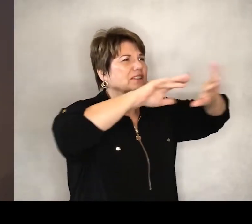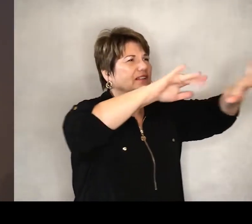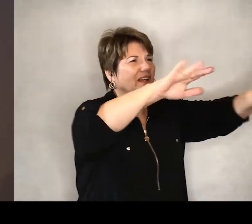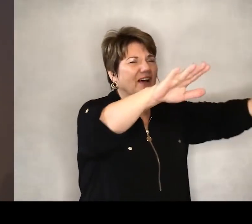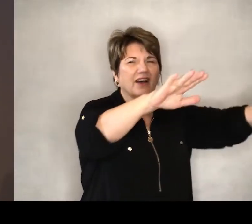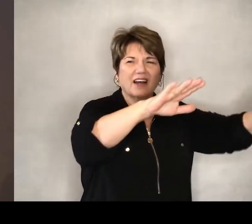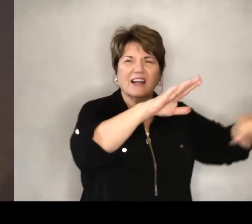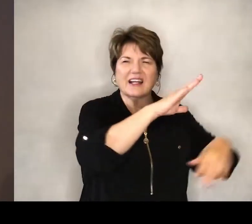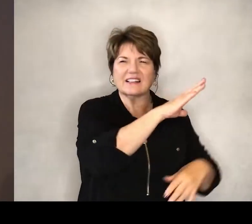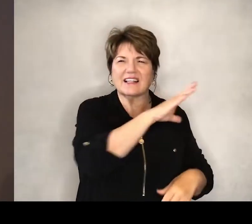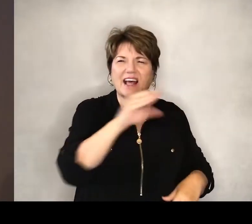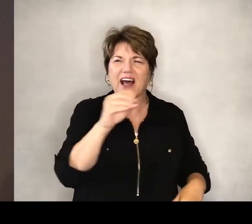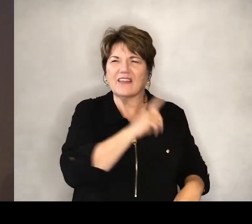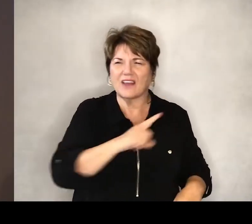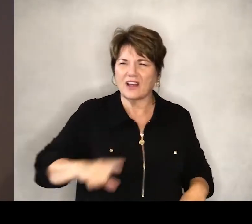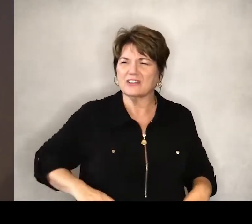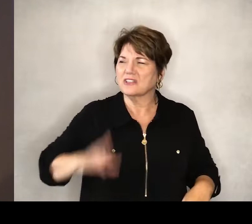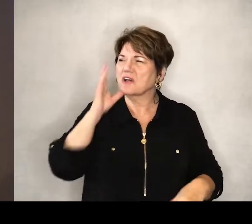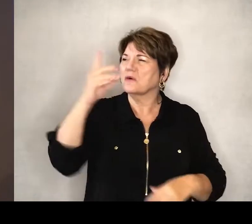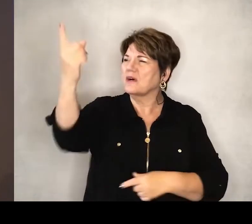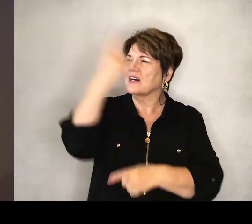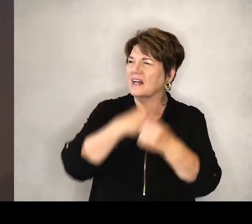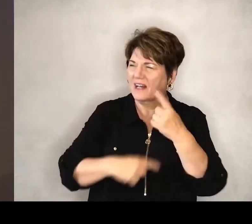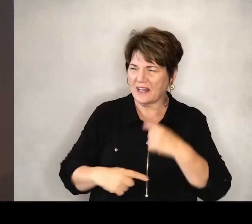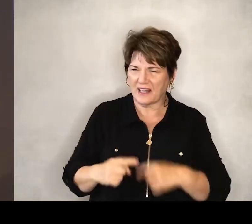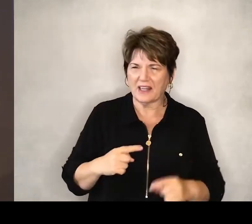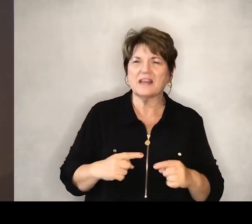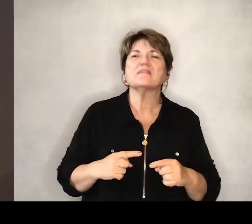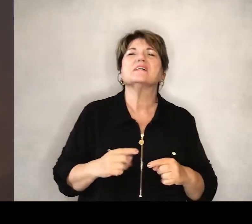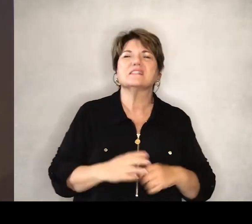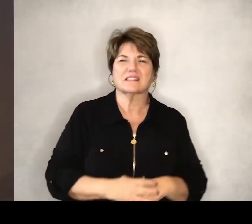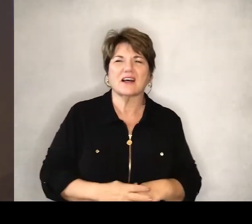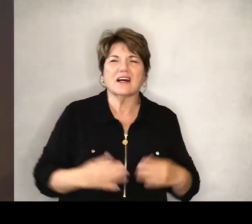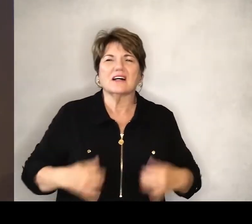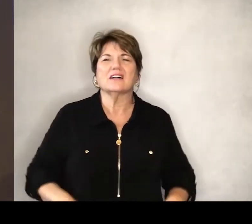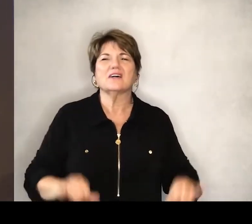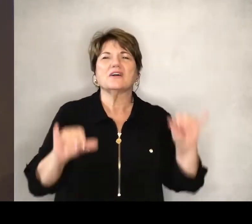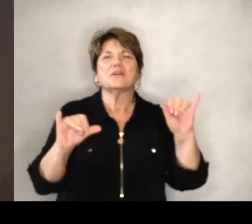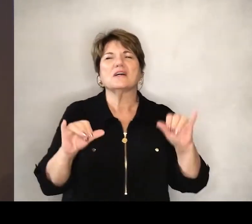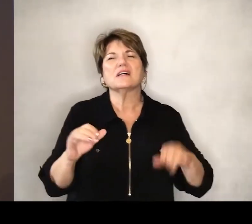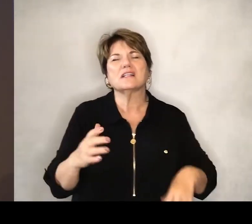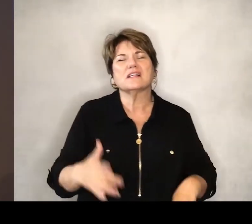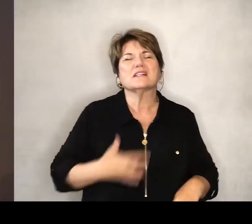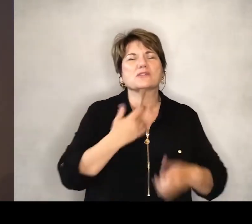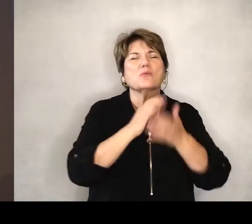the Lord shall descend, even so.